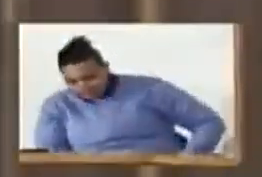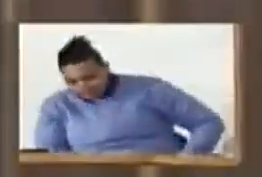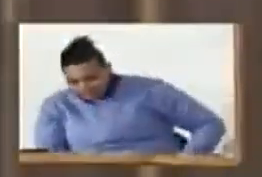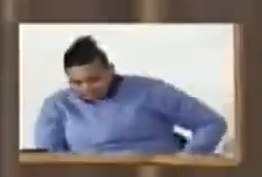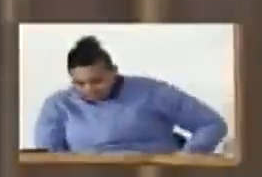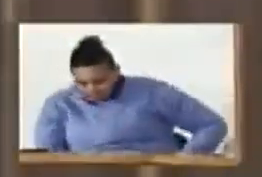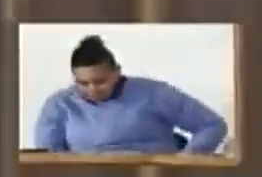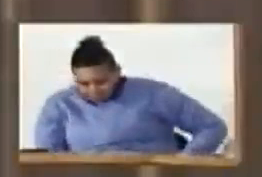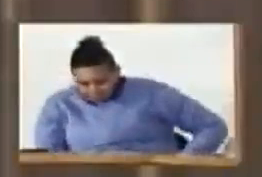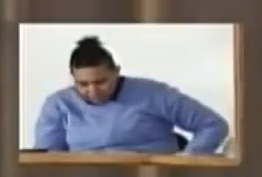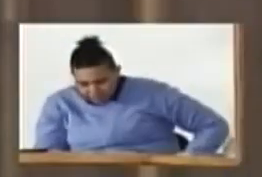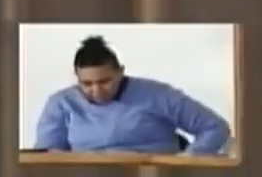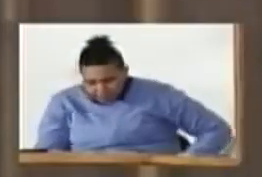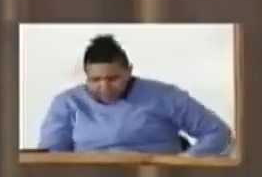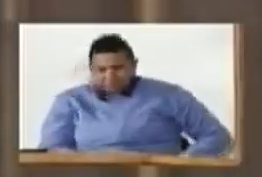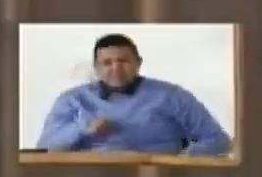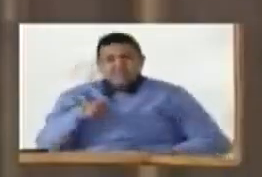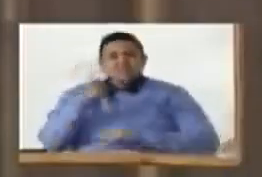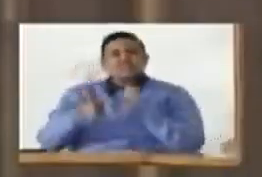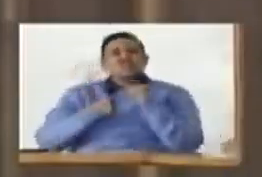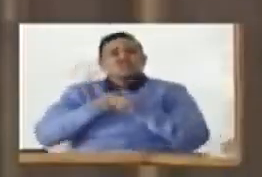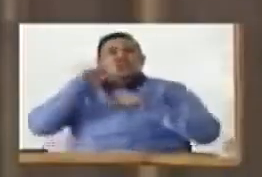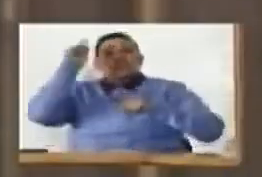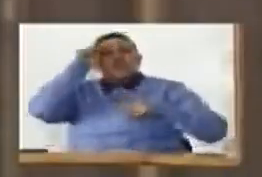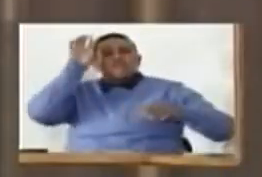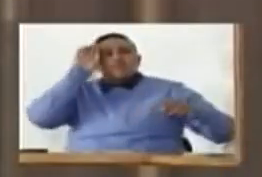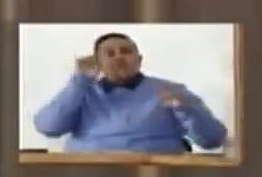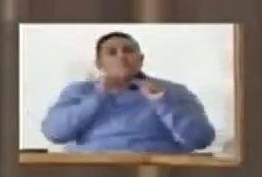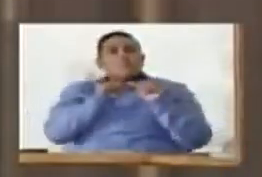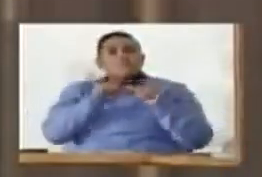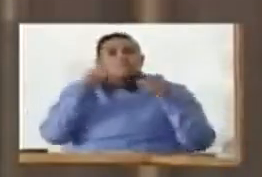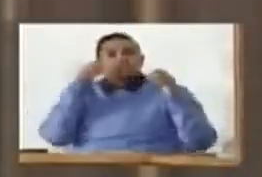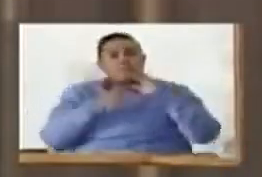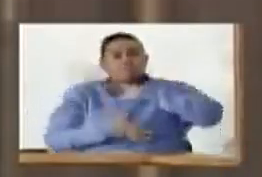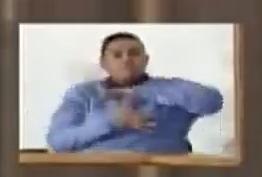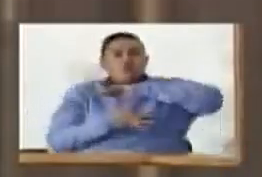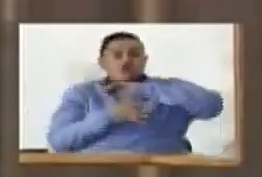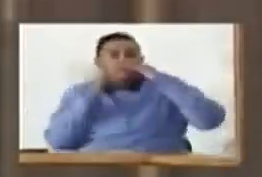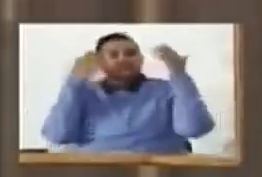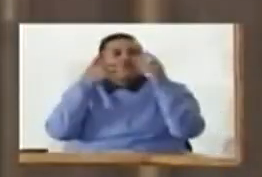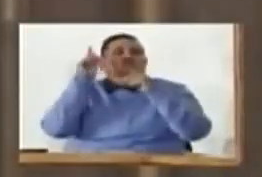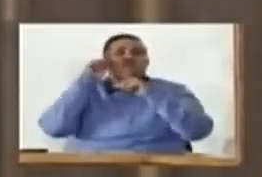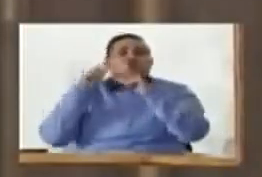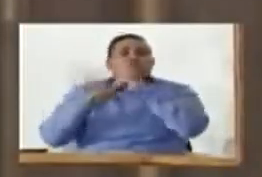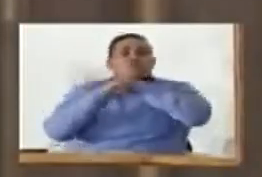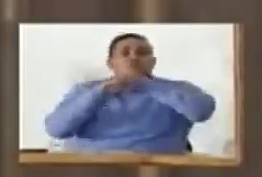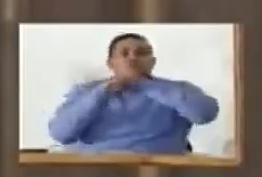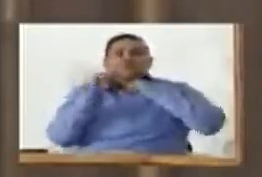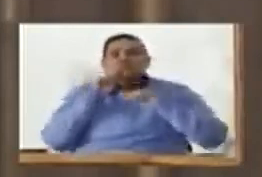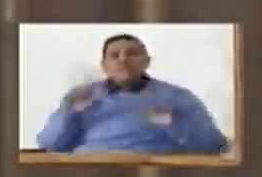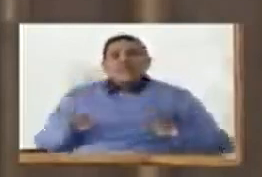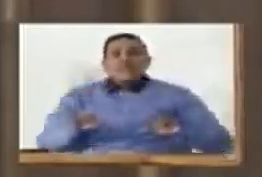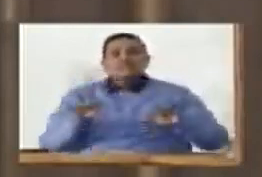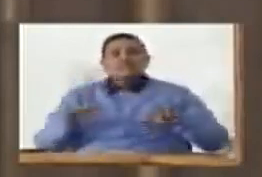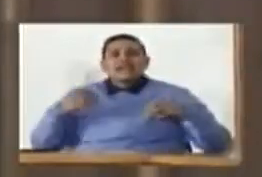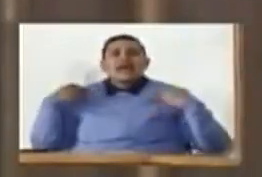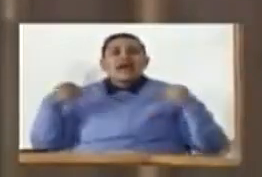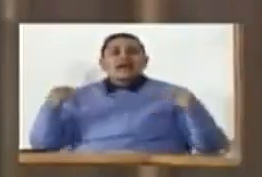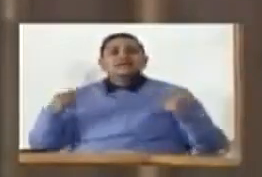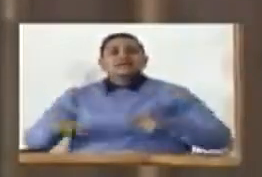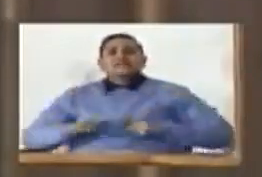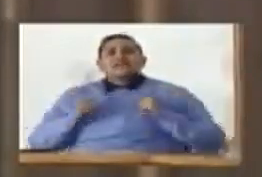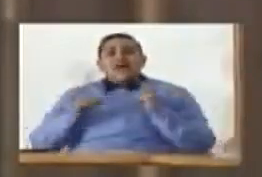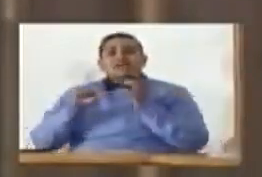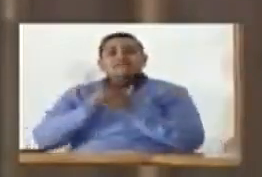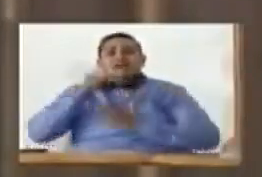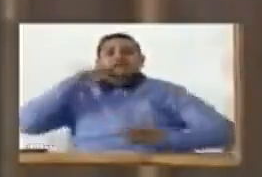This year, the government will continue priority focus on the promotion of a healthy and active lifestyle to